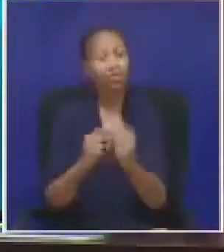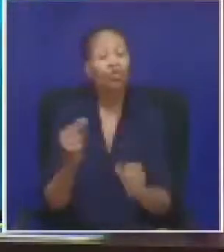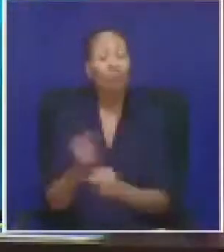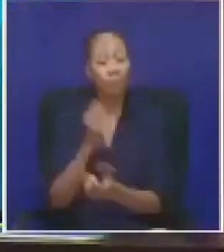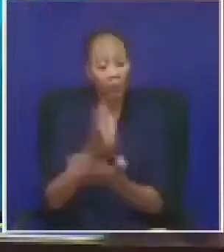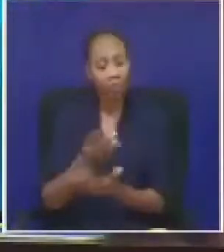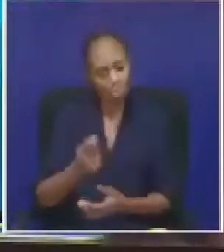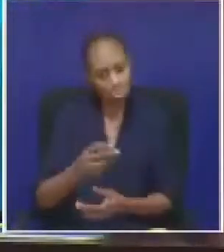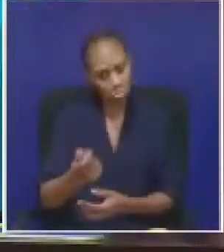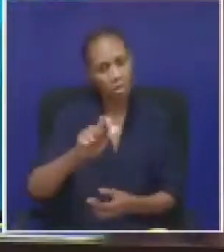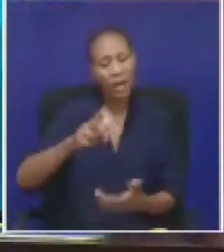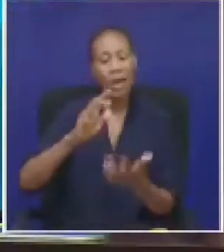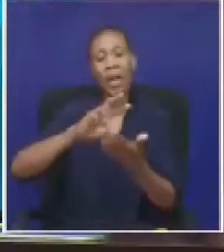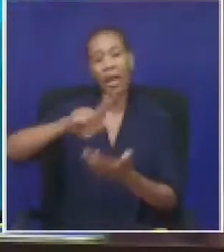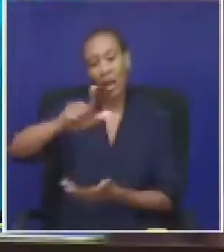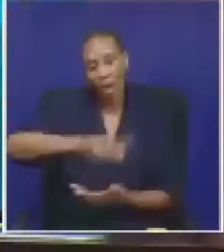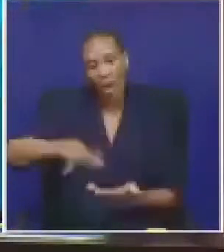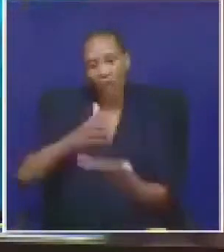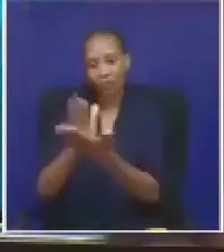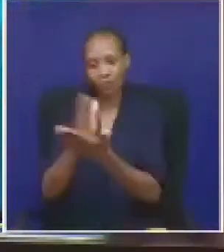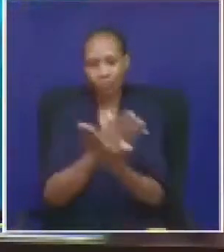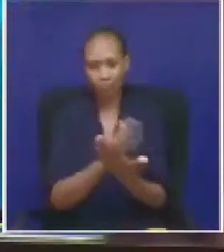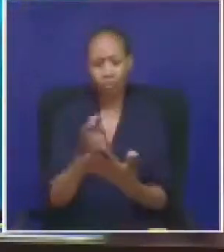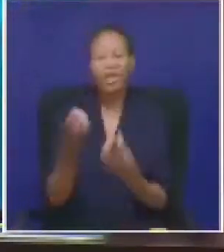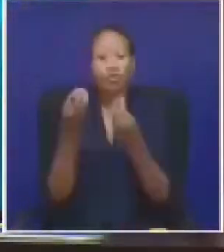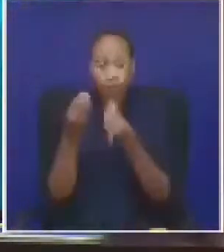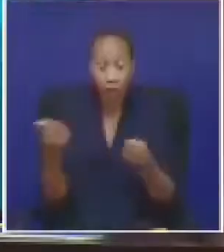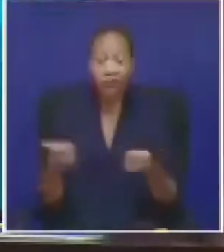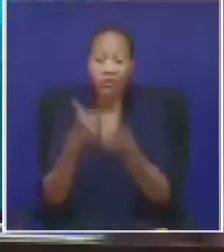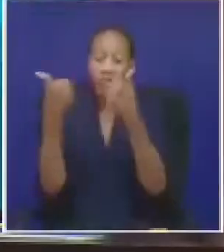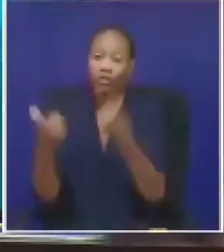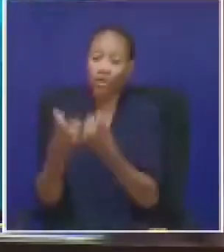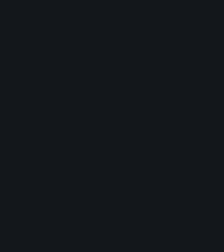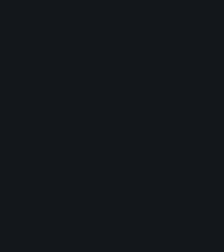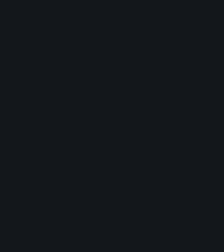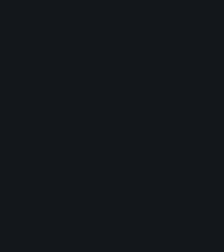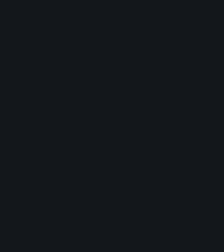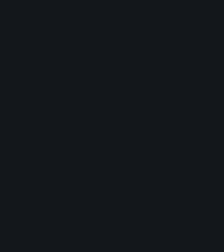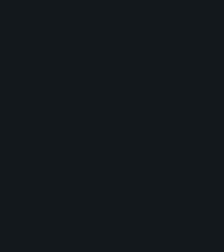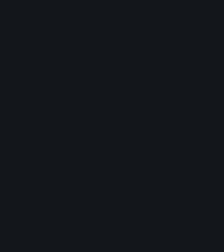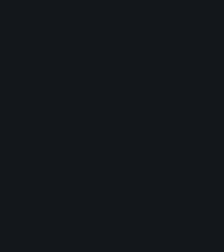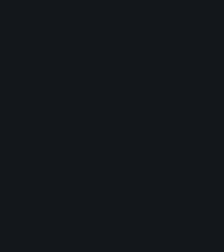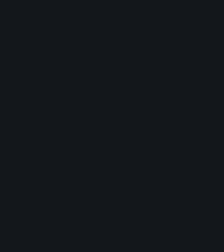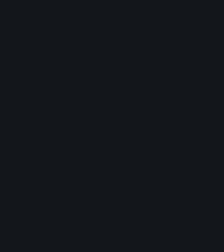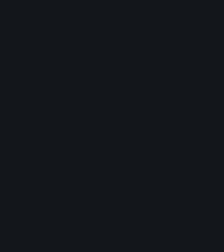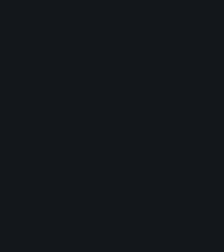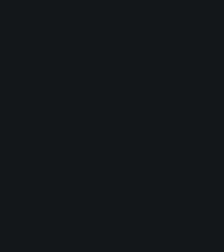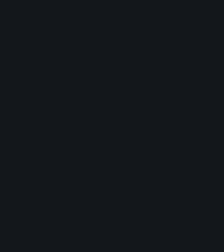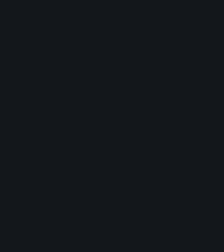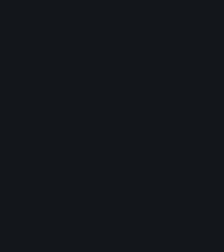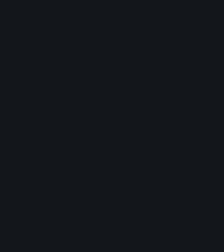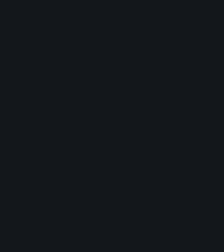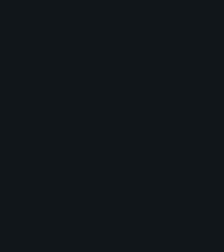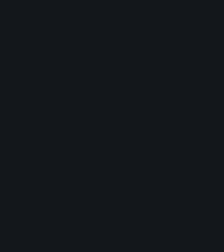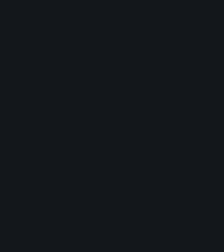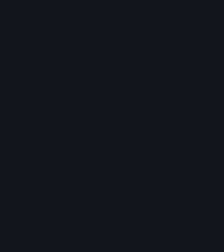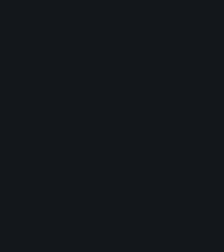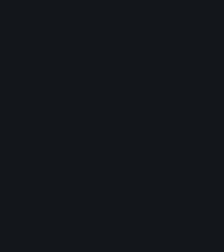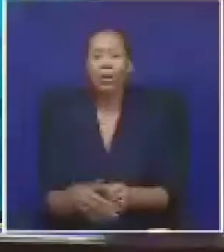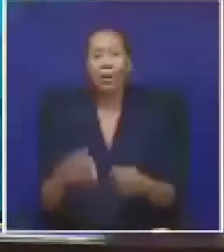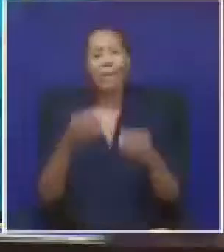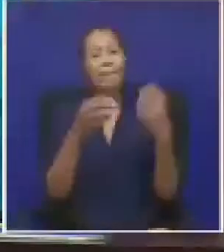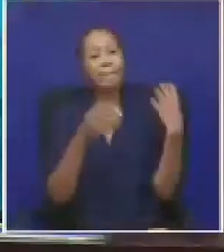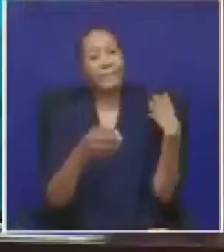and overcome the imminent specified challenges faced by CPAs? Order,